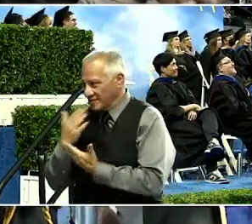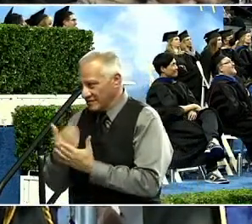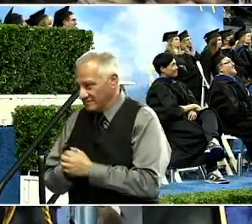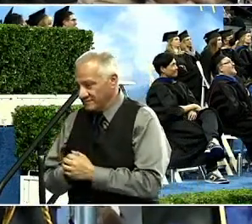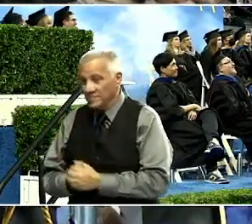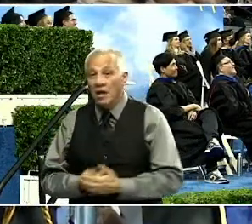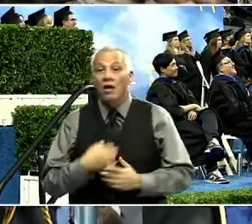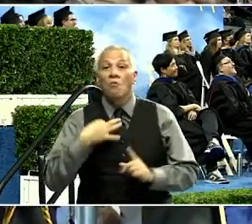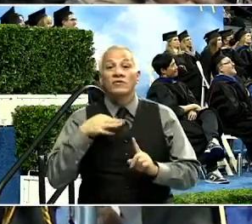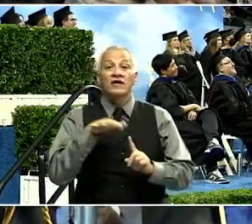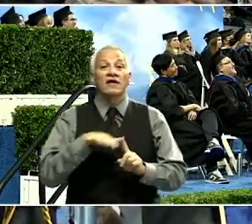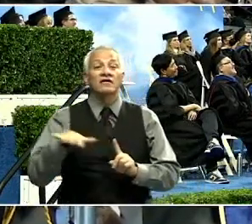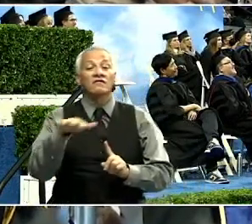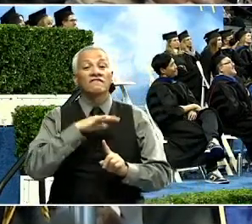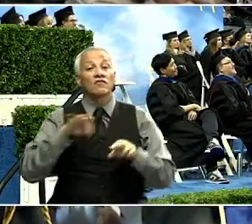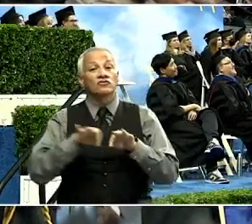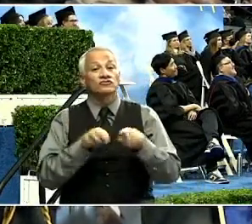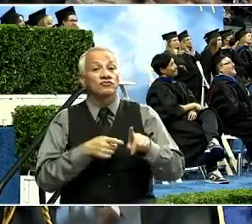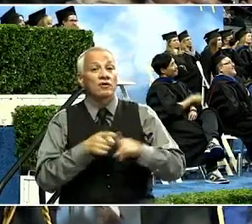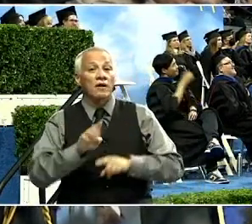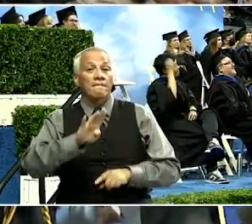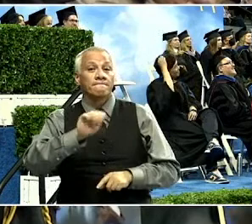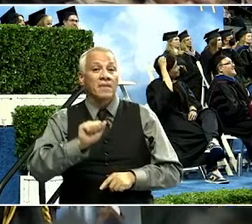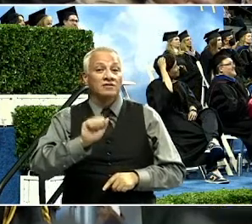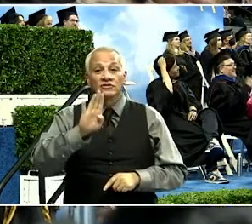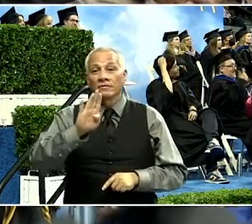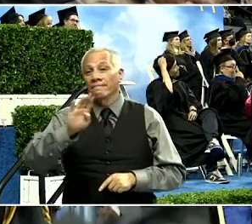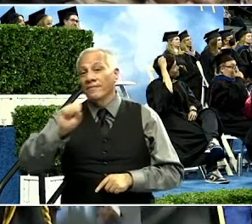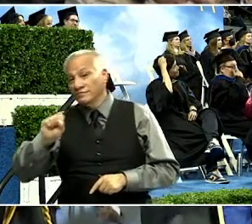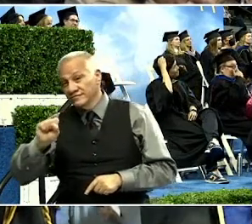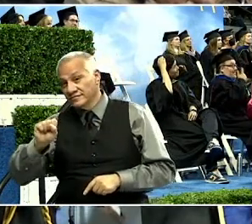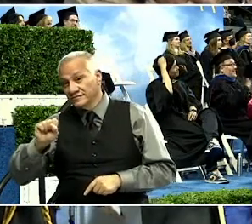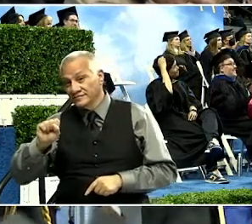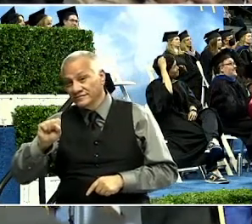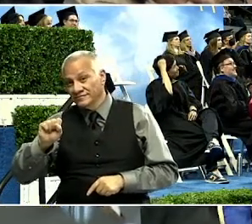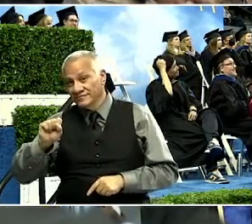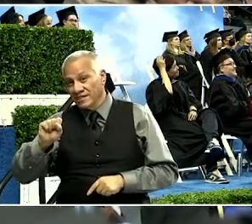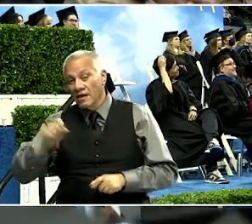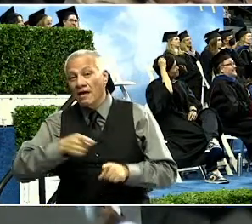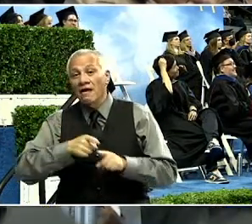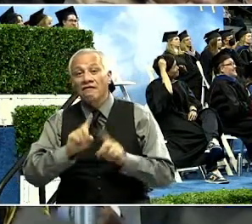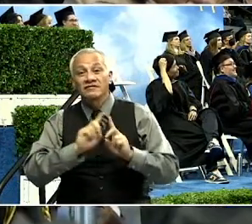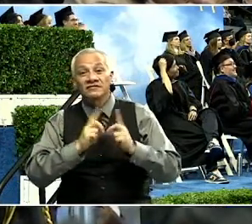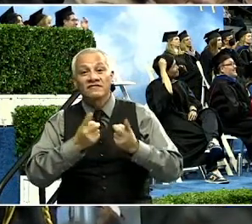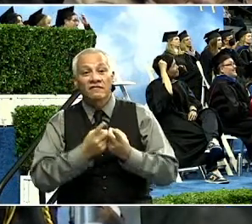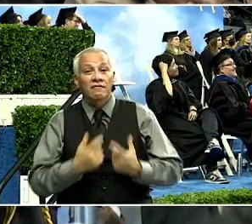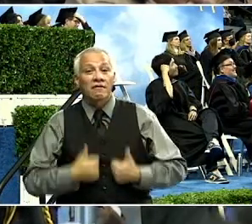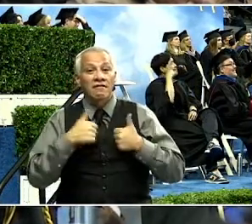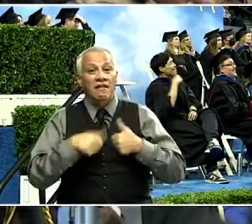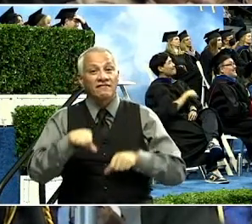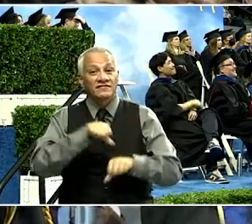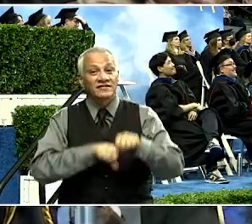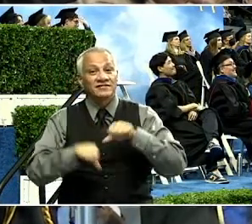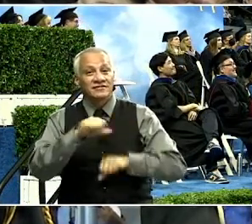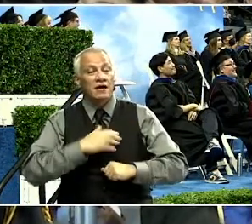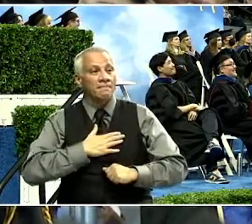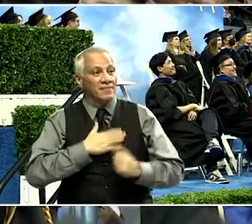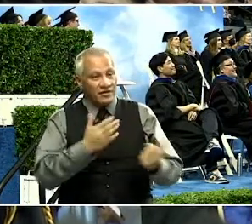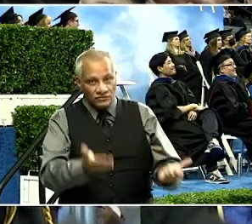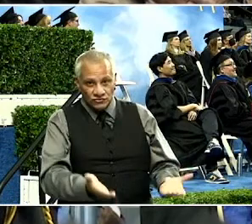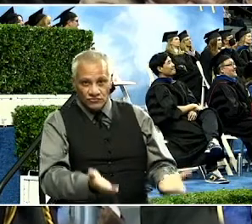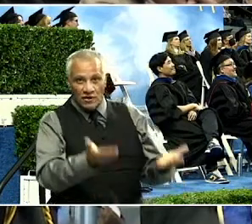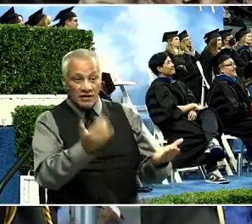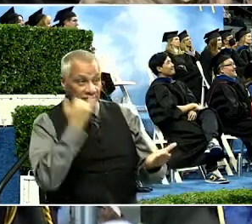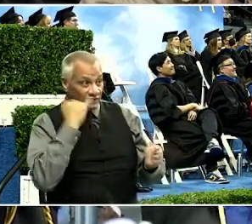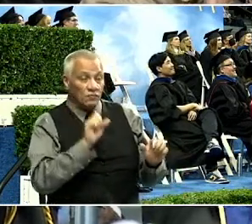Will the candidates for the degrees of Bachelor's of Science and Bachelor's of Arts in the Division of Life Sciences please rise if